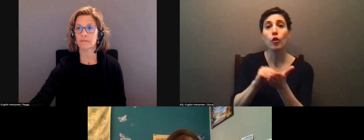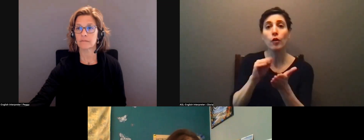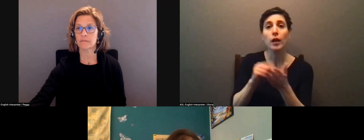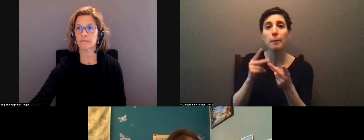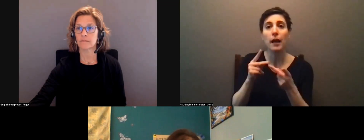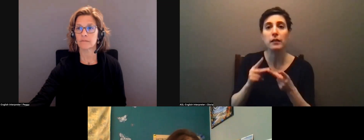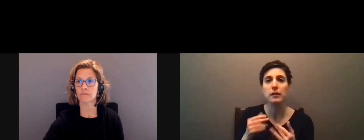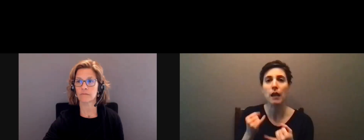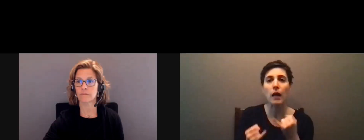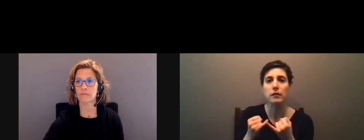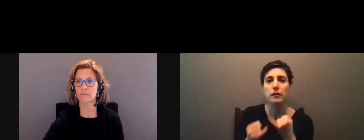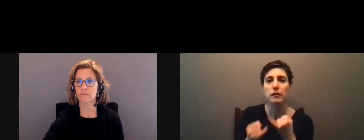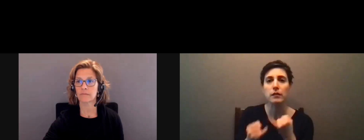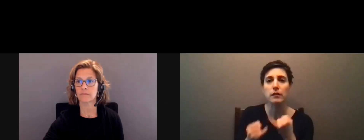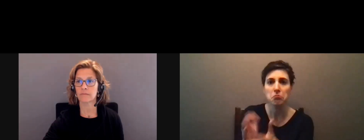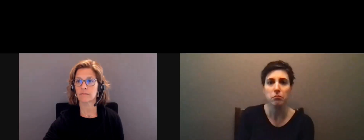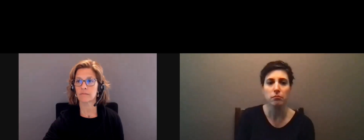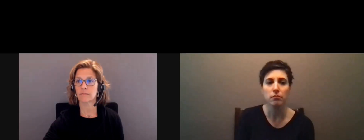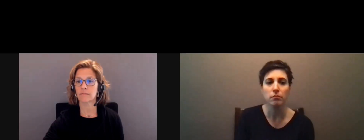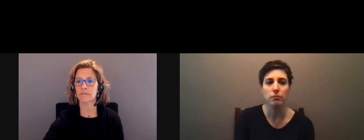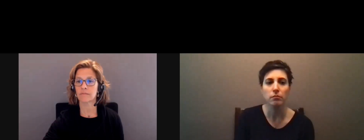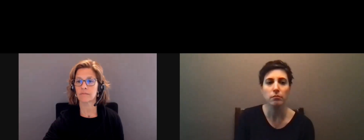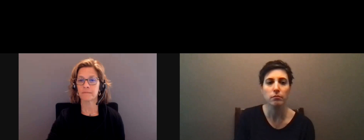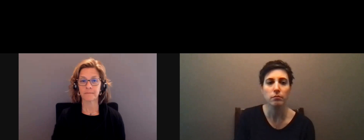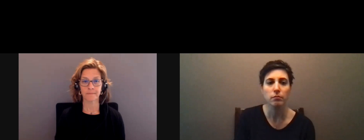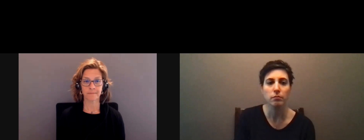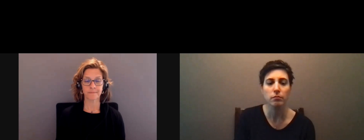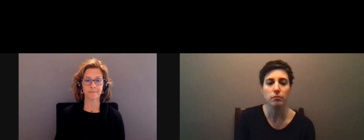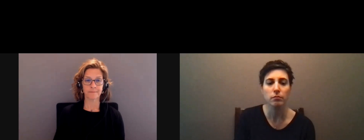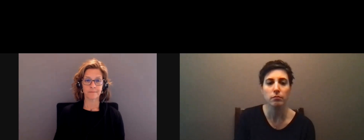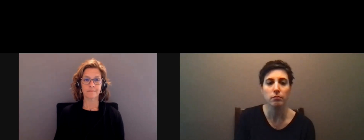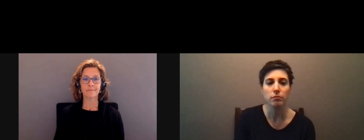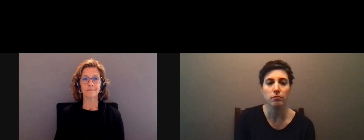pass it over to you. Yeah.